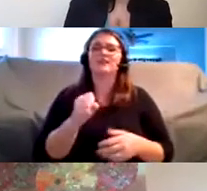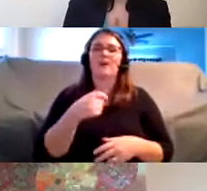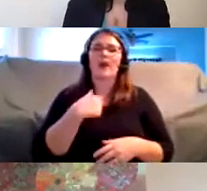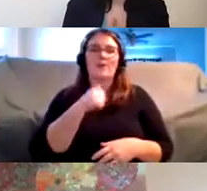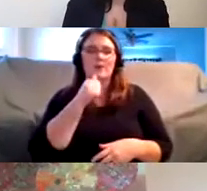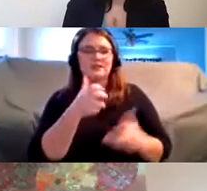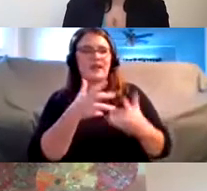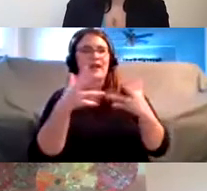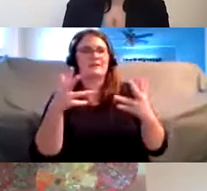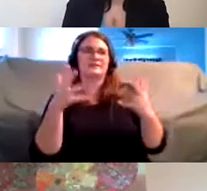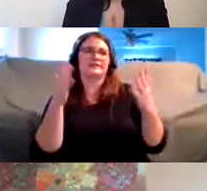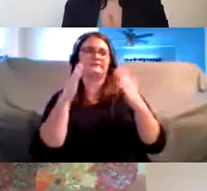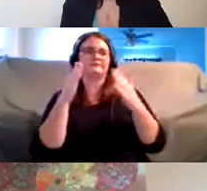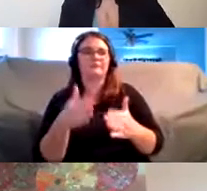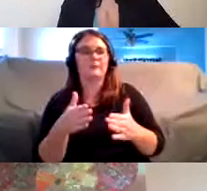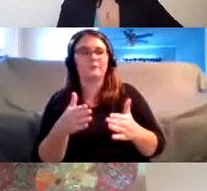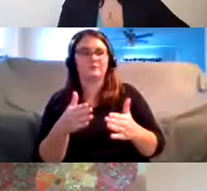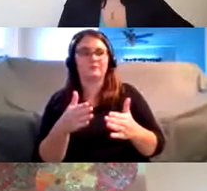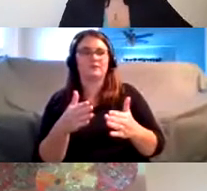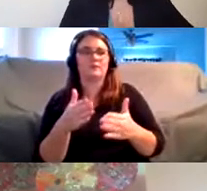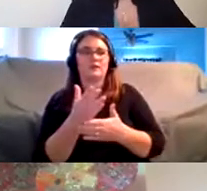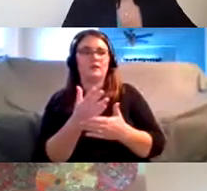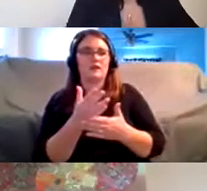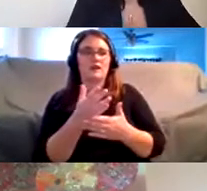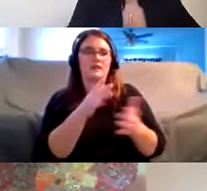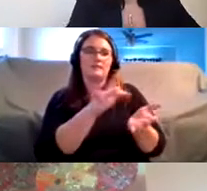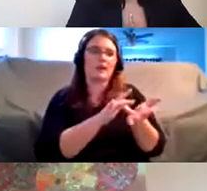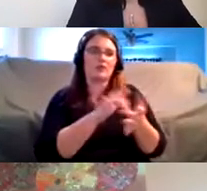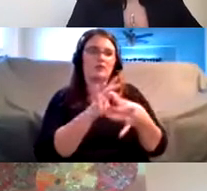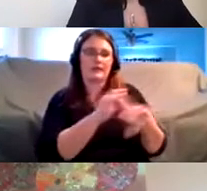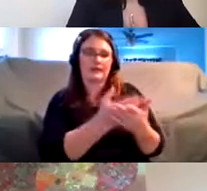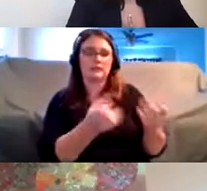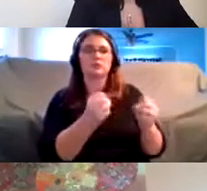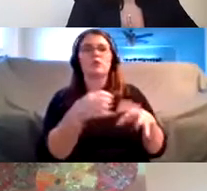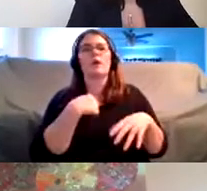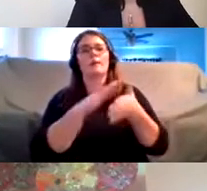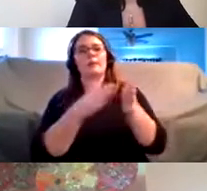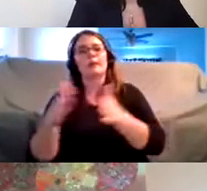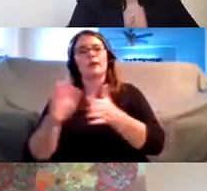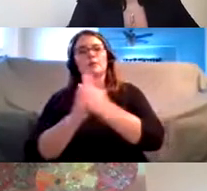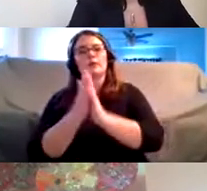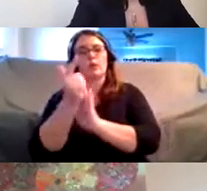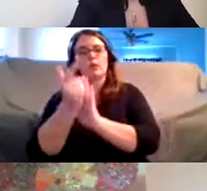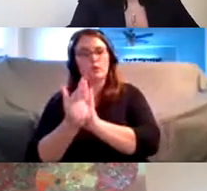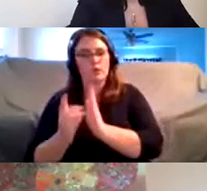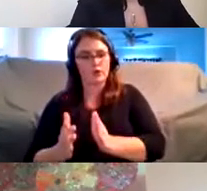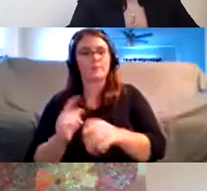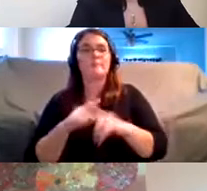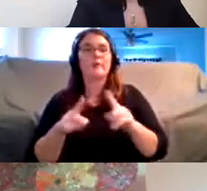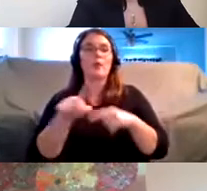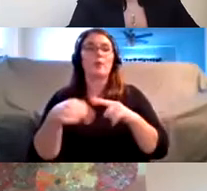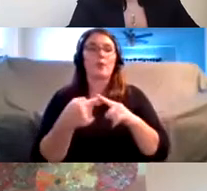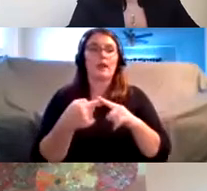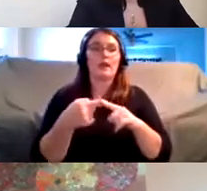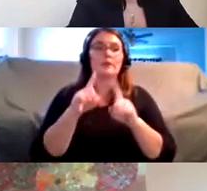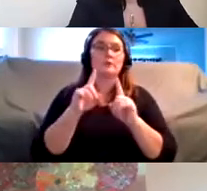I decided to plan on being a lawyer, but when I was in undergrad, I was part of a really great program called the Dean Scholars Program